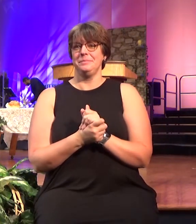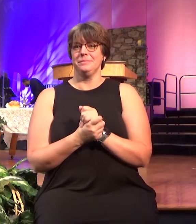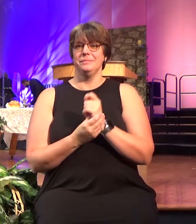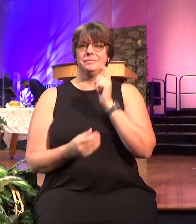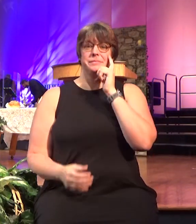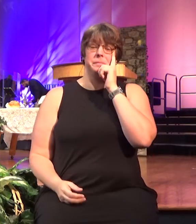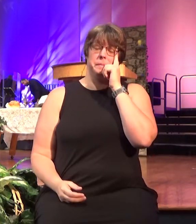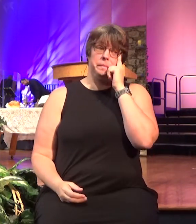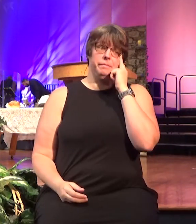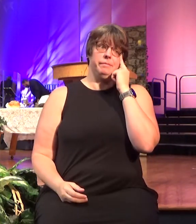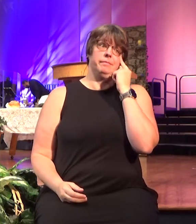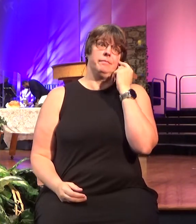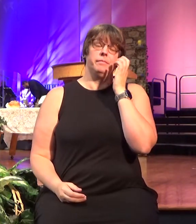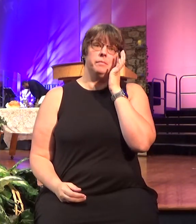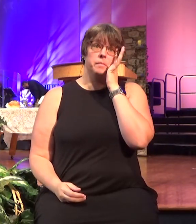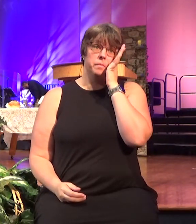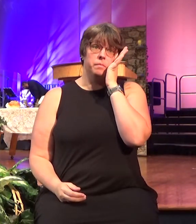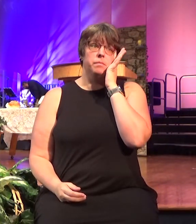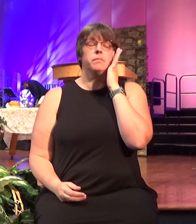Good morning.